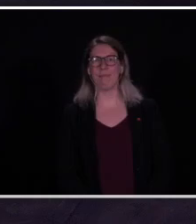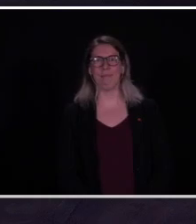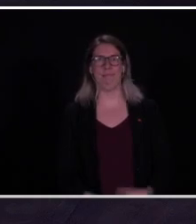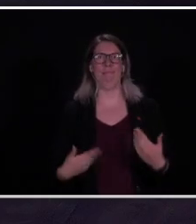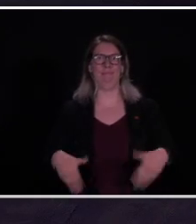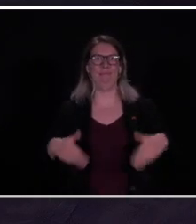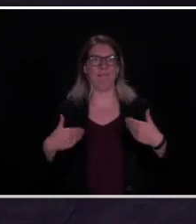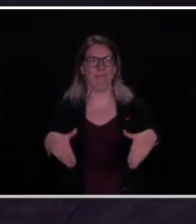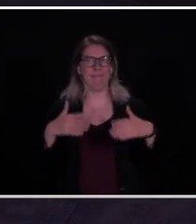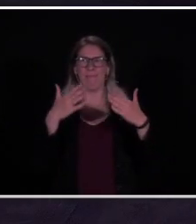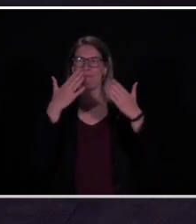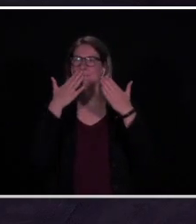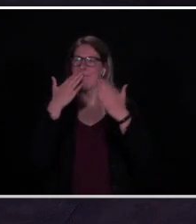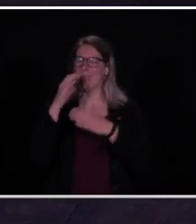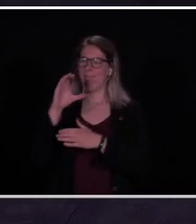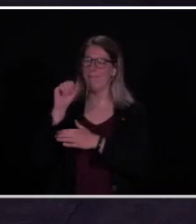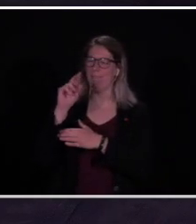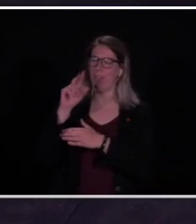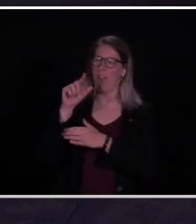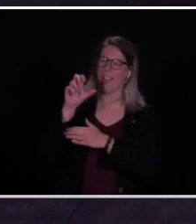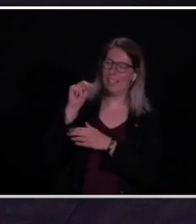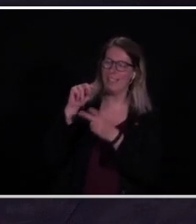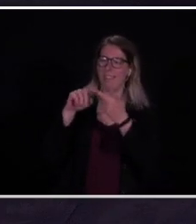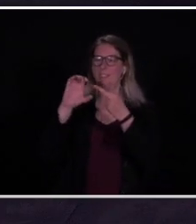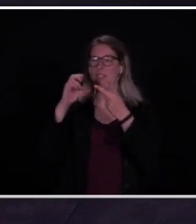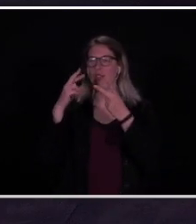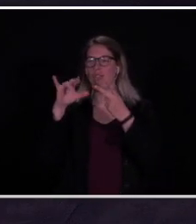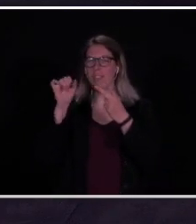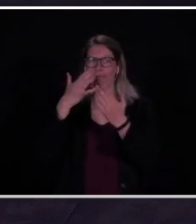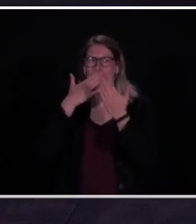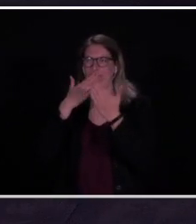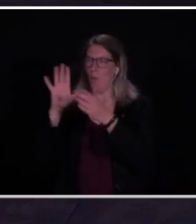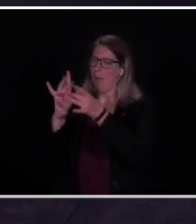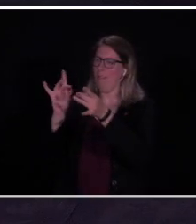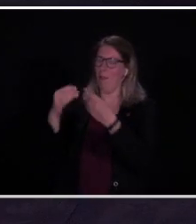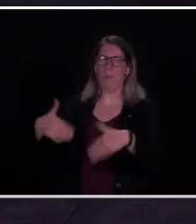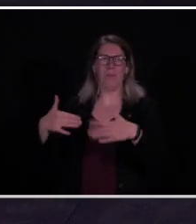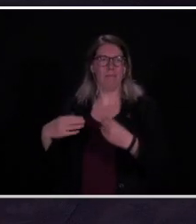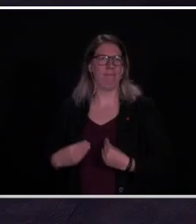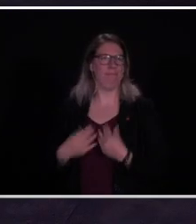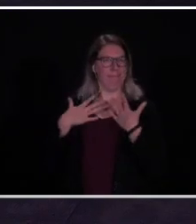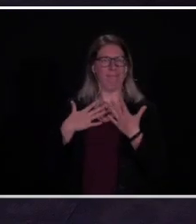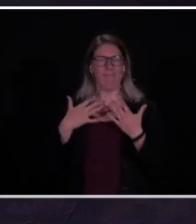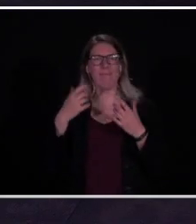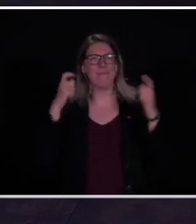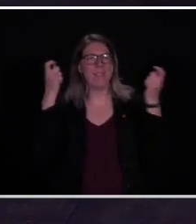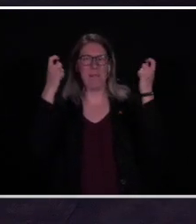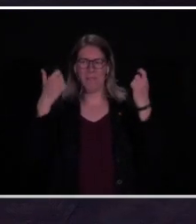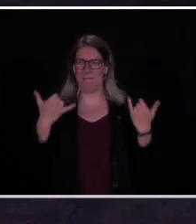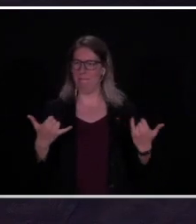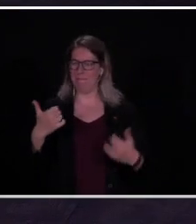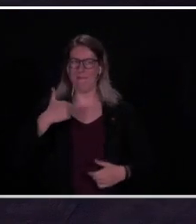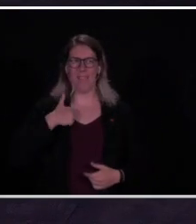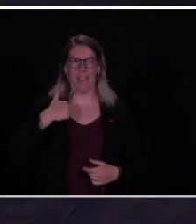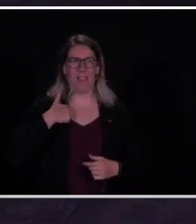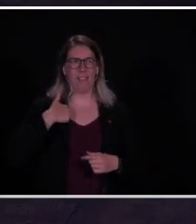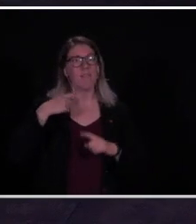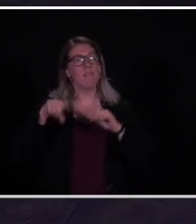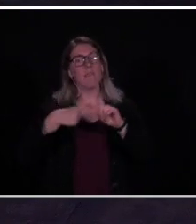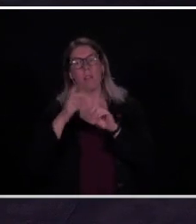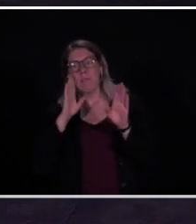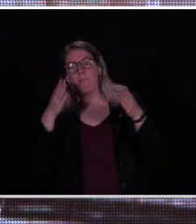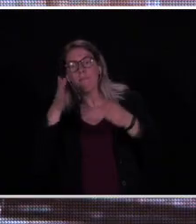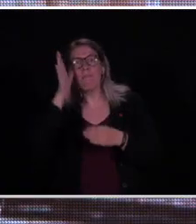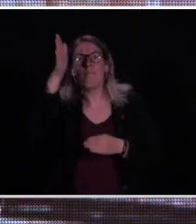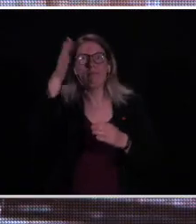Well, we thank you, Carlene and Chris, for those very thoughtful words of welcome as we celebrate the Canada that is, and we focus up on the Canada that